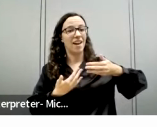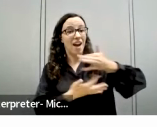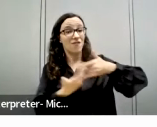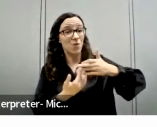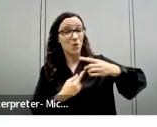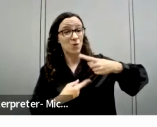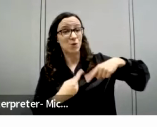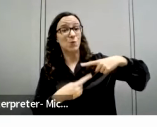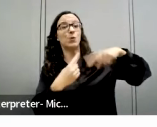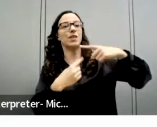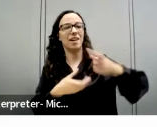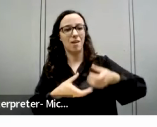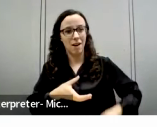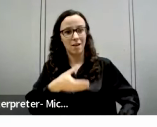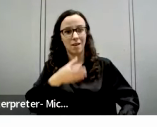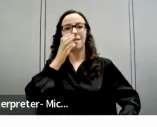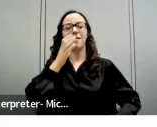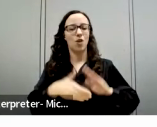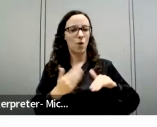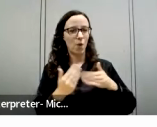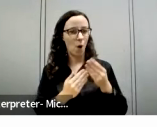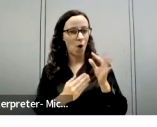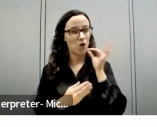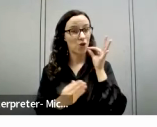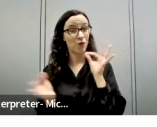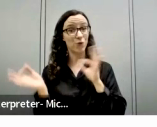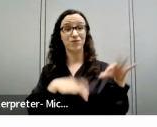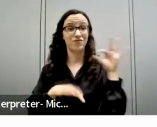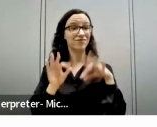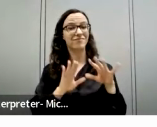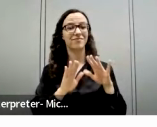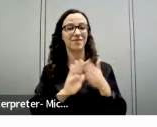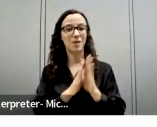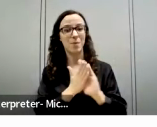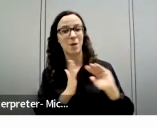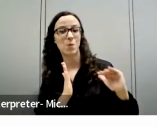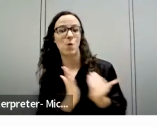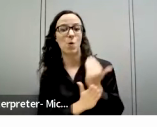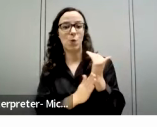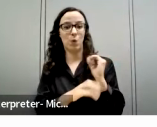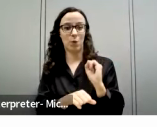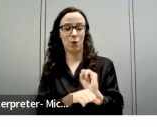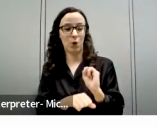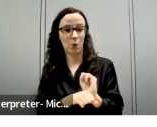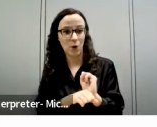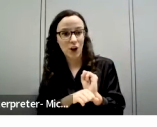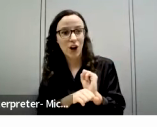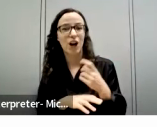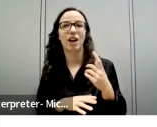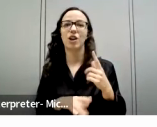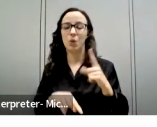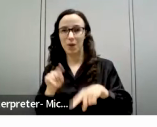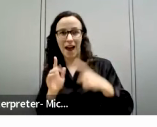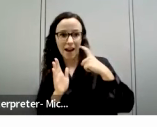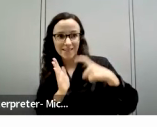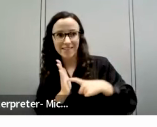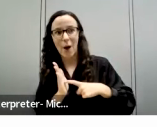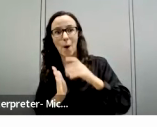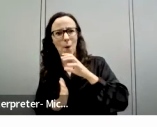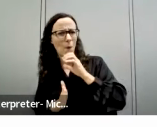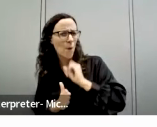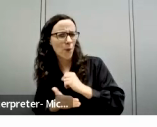together. And the idea is you come up with this new piece of work where you can't tell where one of the old ones started and the new ones begin,